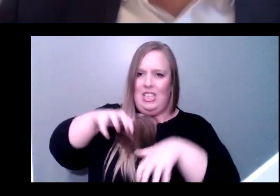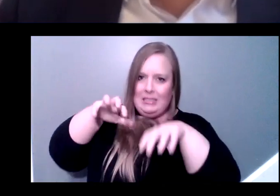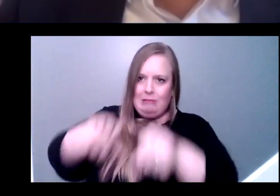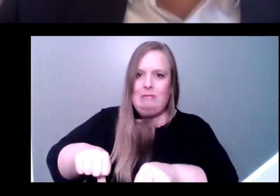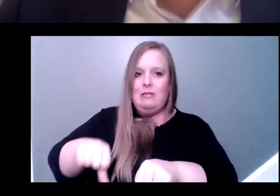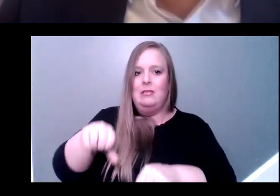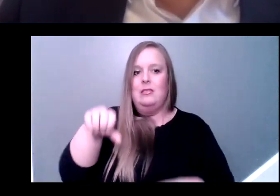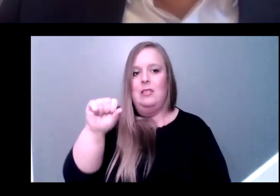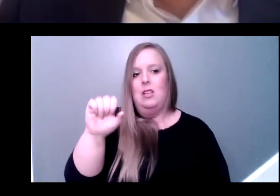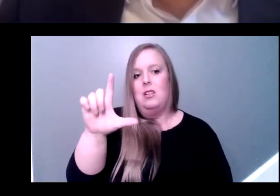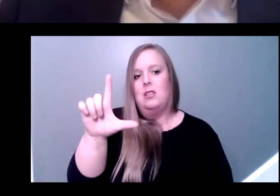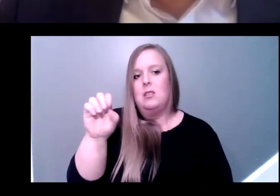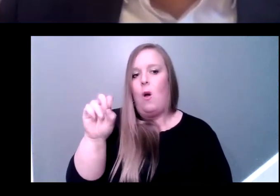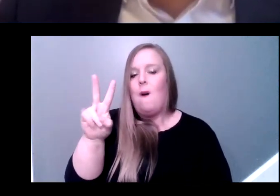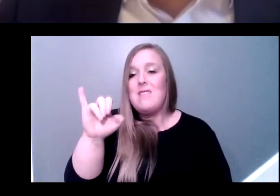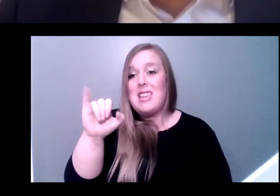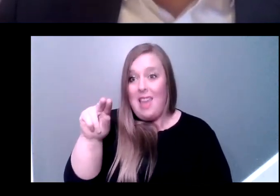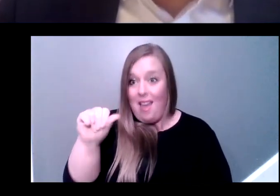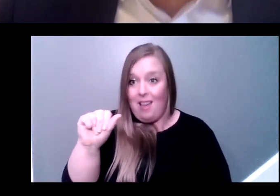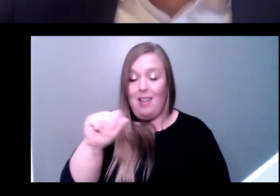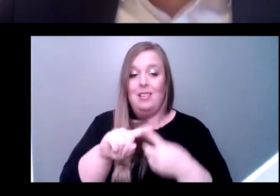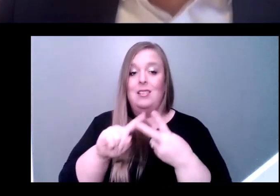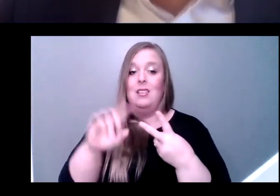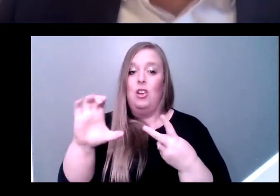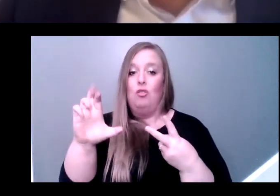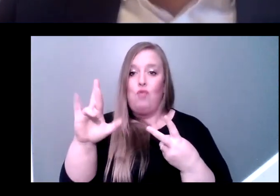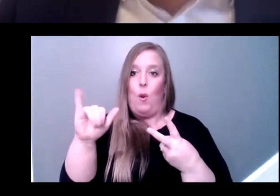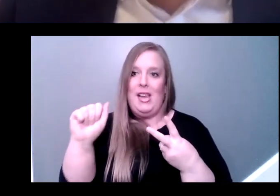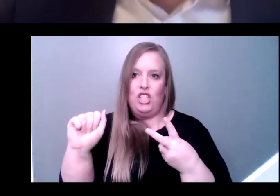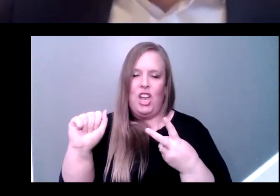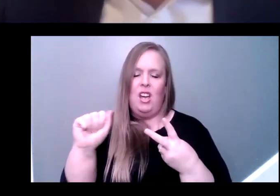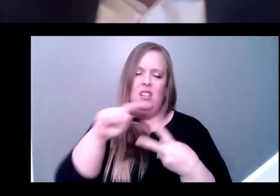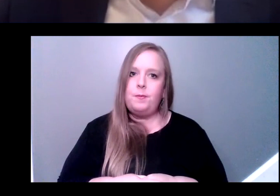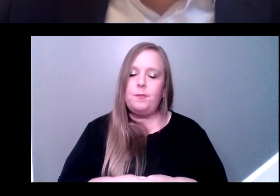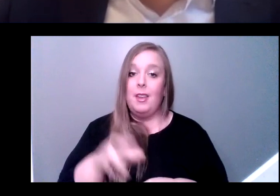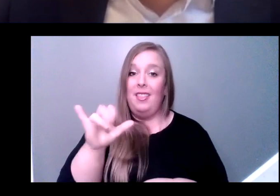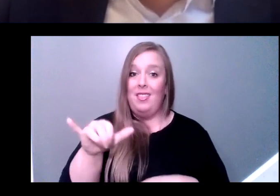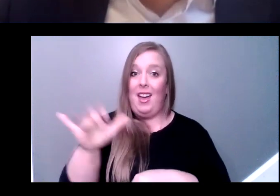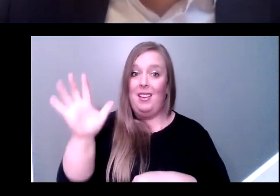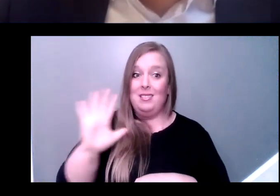independence in Croatia and Slovenia. So they were splitting from